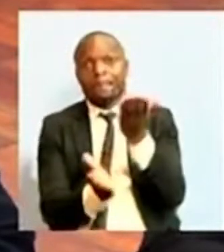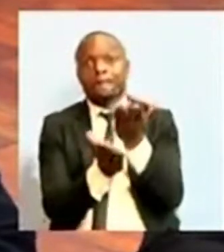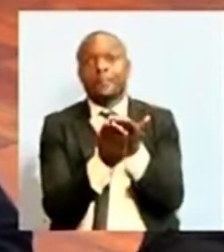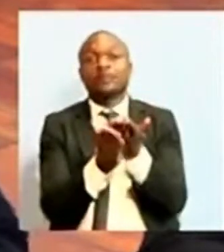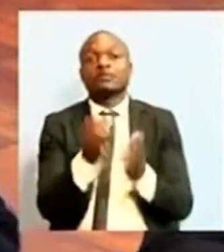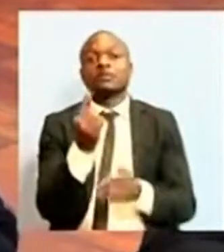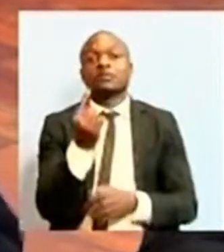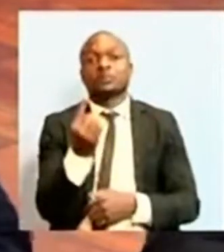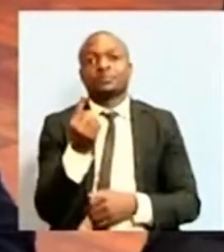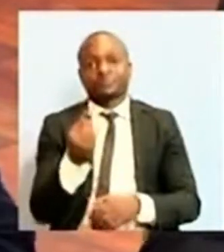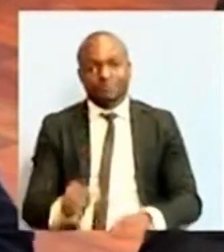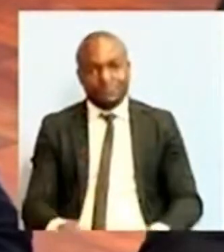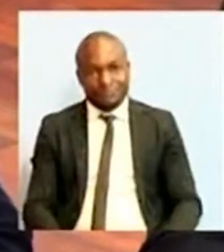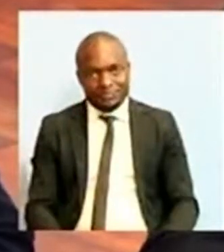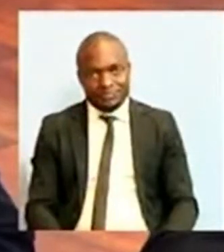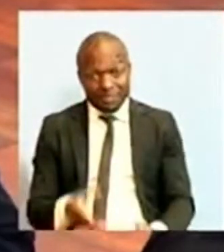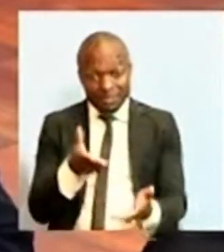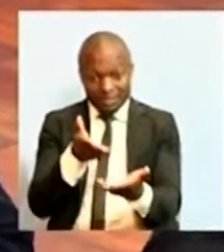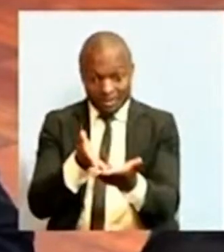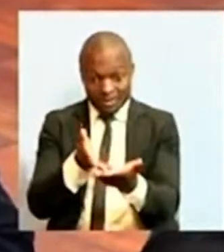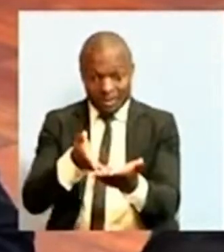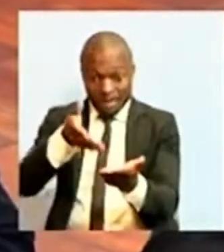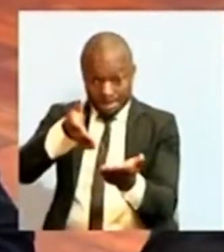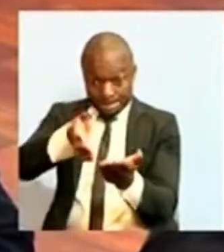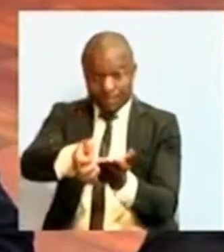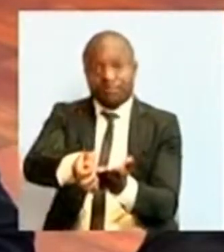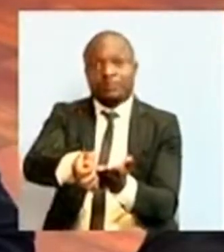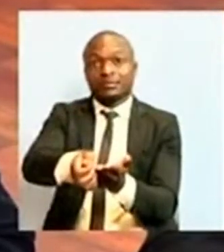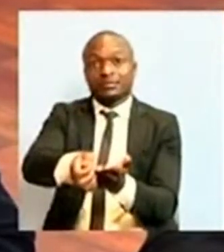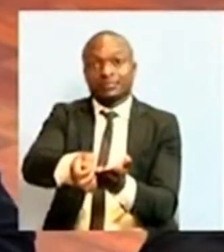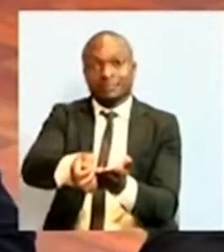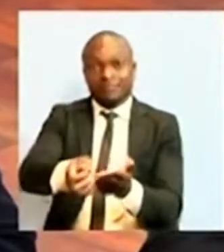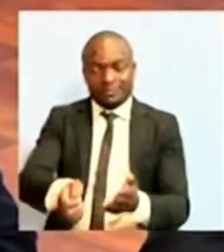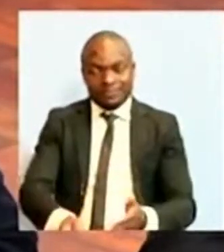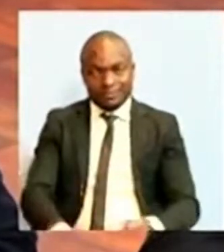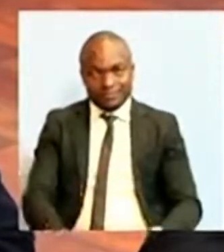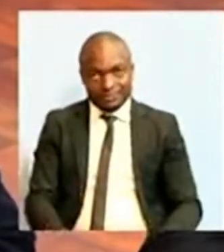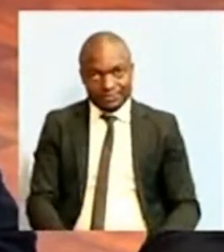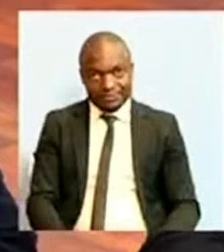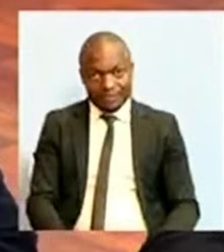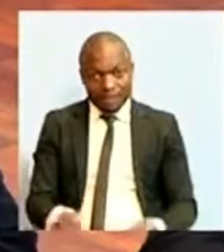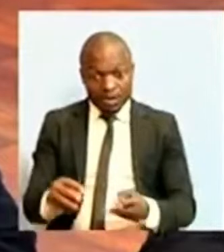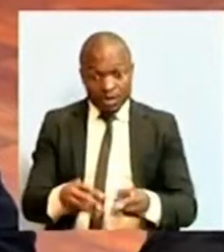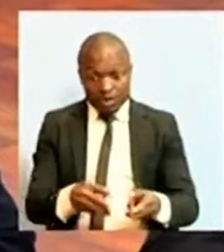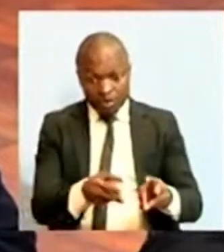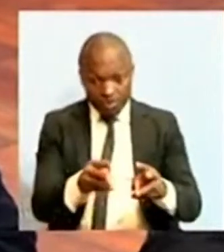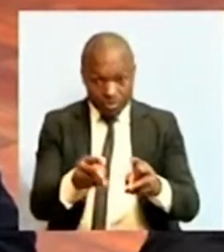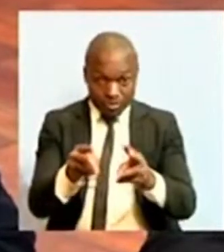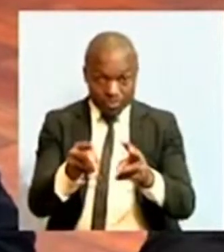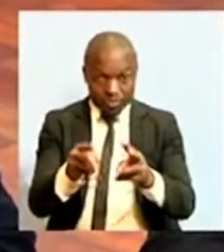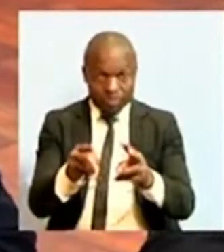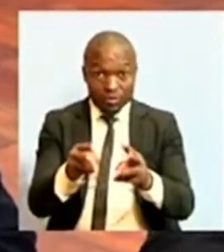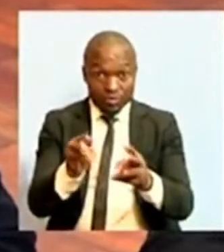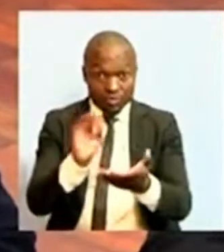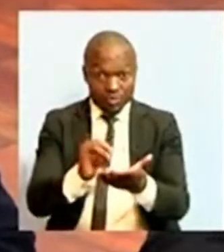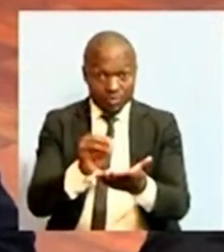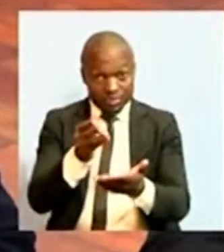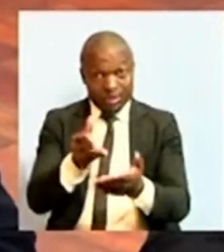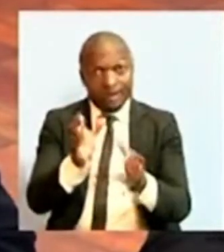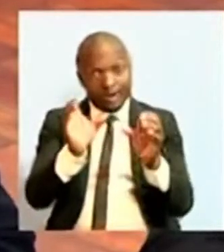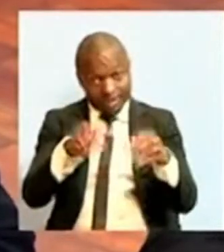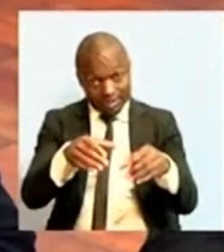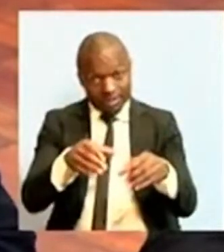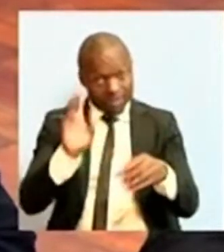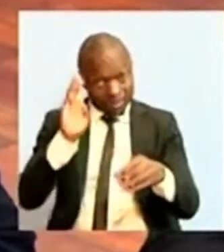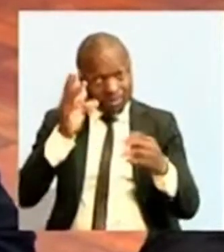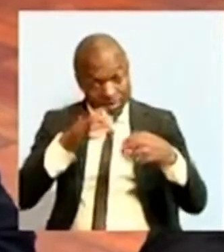1 as here to attached. The remedial measures, Chair, the Council